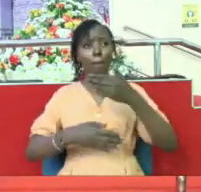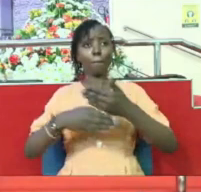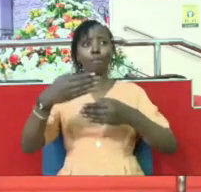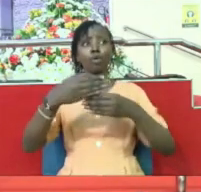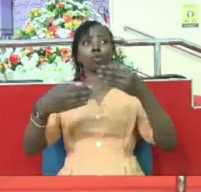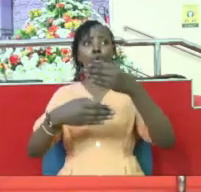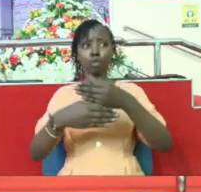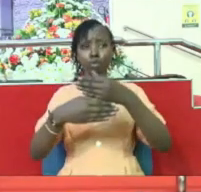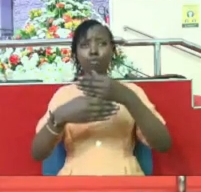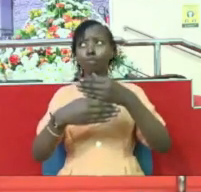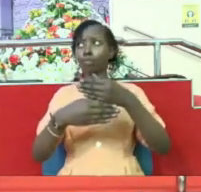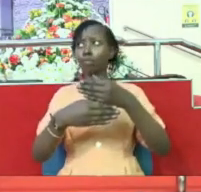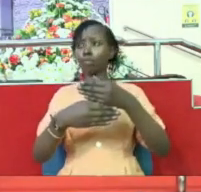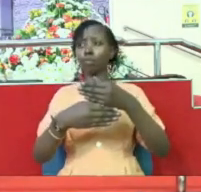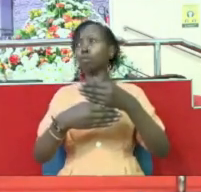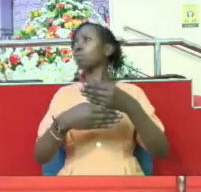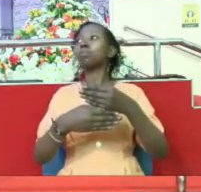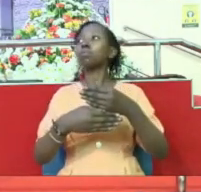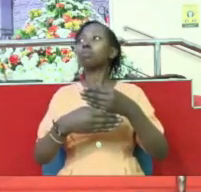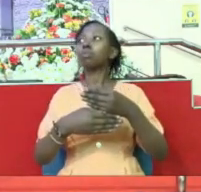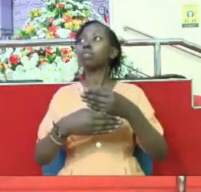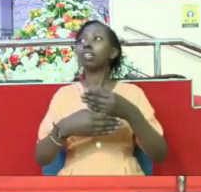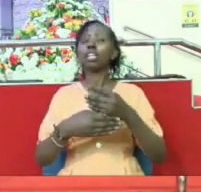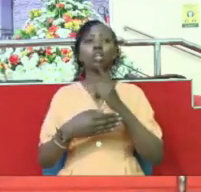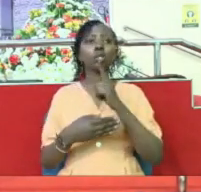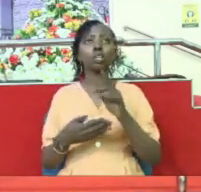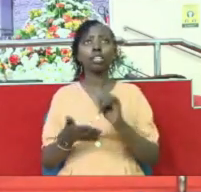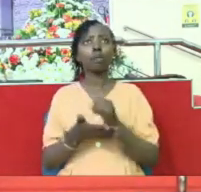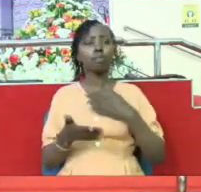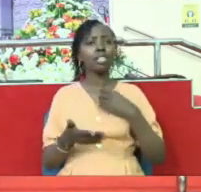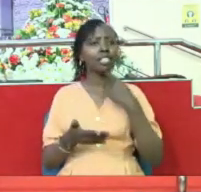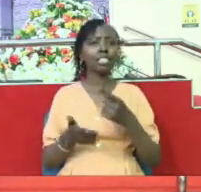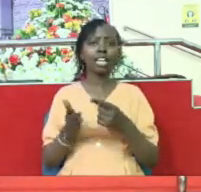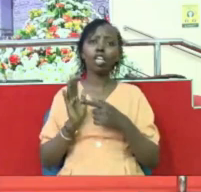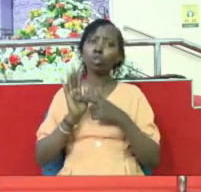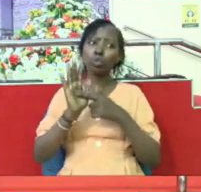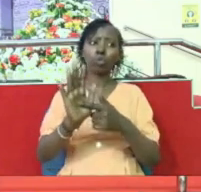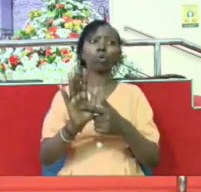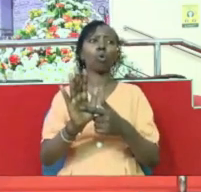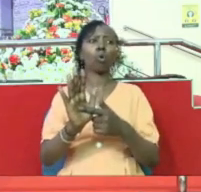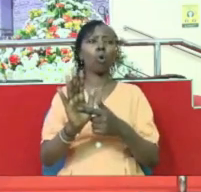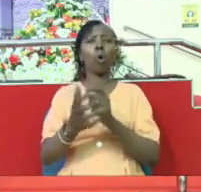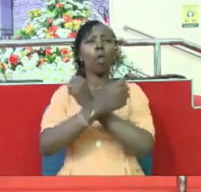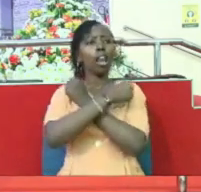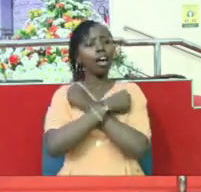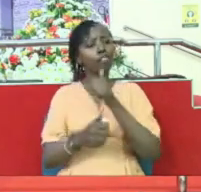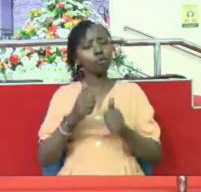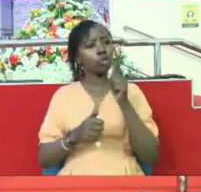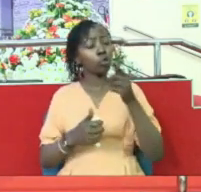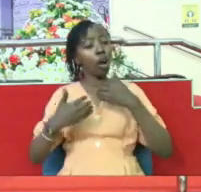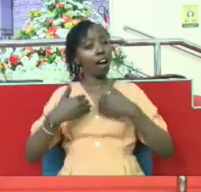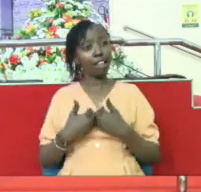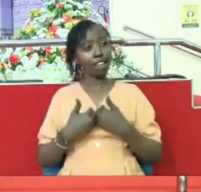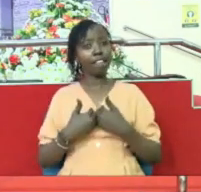hili liliweza kuinuliwa. No wonder it ends up by saying prove it then, na ndio maana inamalizia ikisema basi, the love that you have, ya kwamba